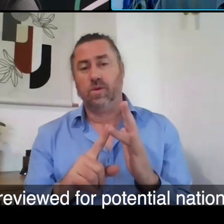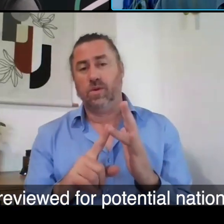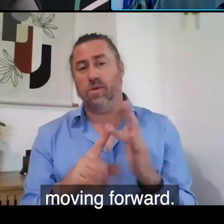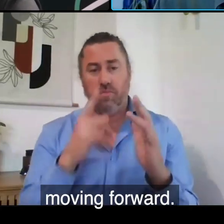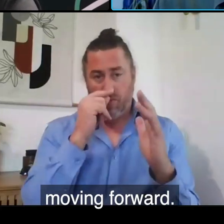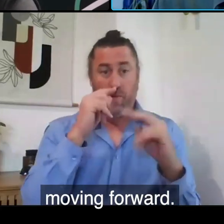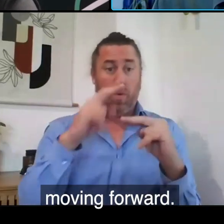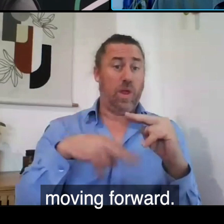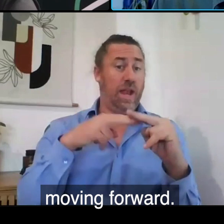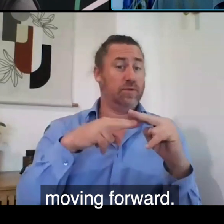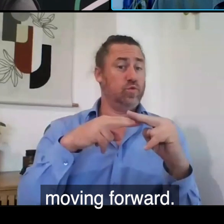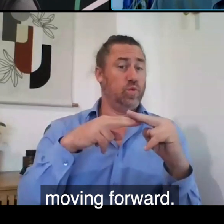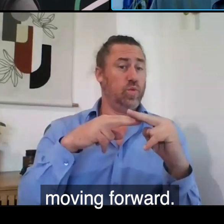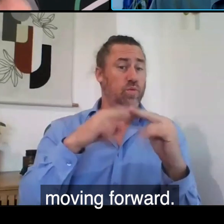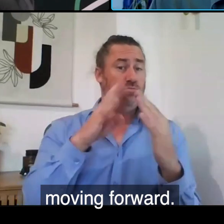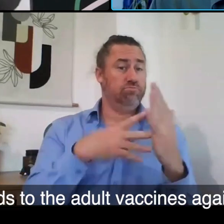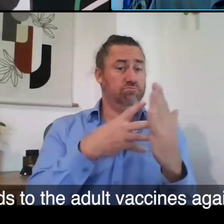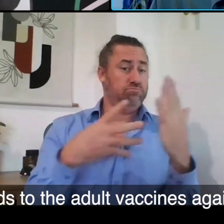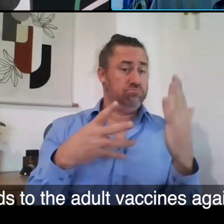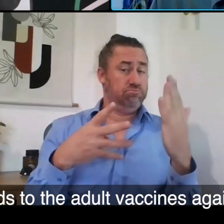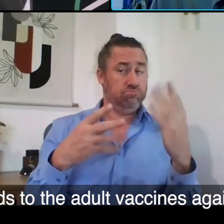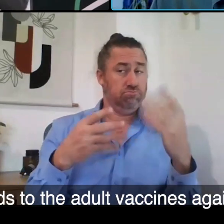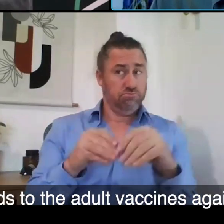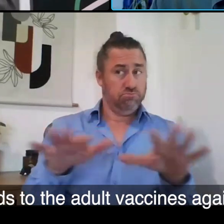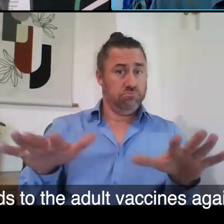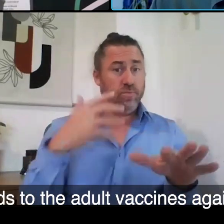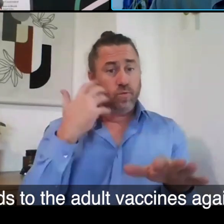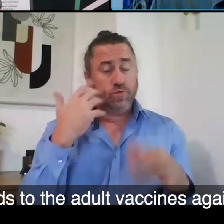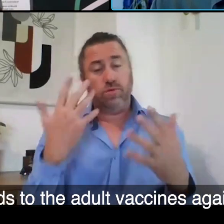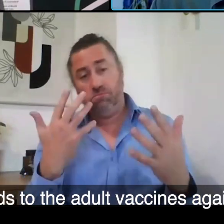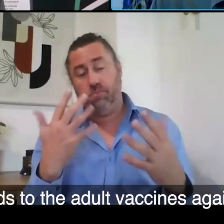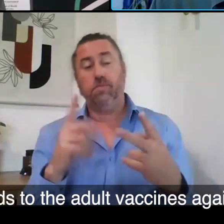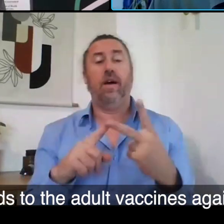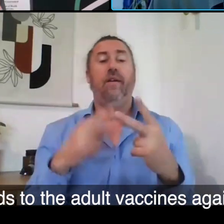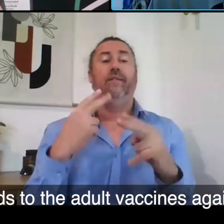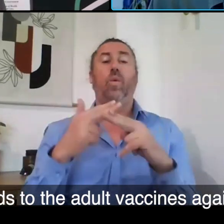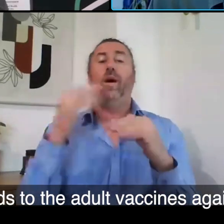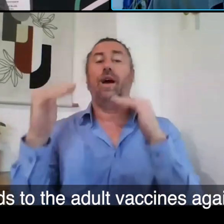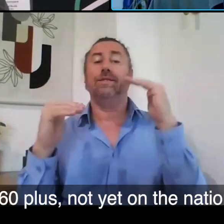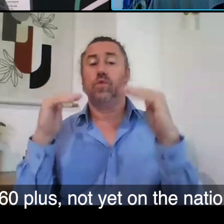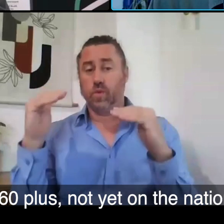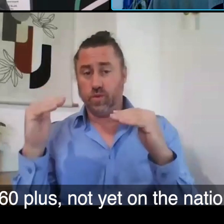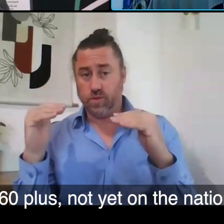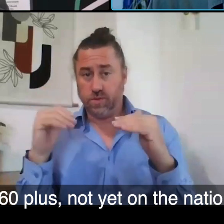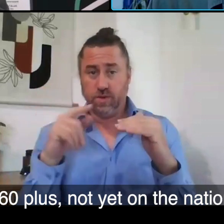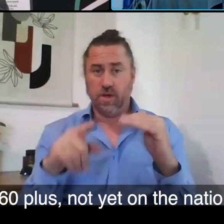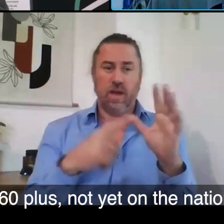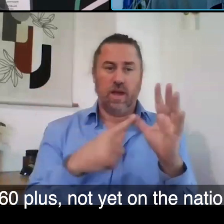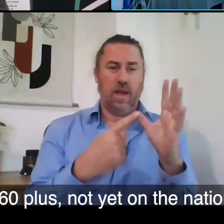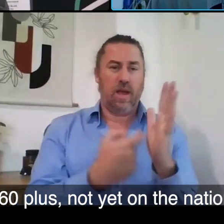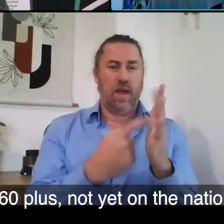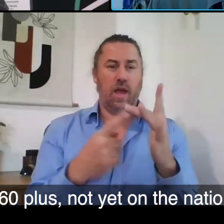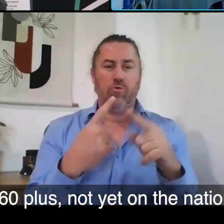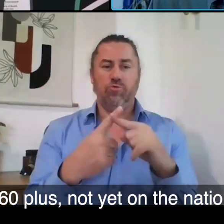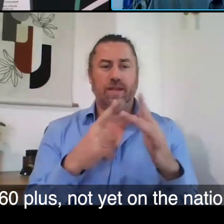national programs moving forward. With regards to the adult vaccines, again, the Arexvy's licensed